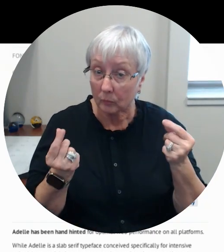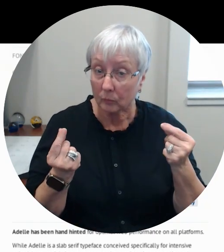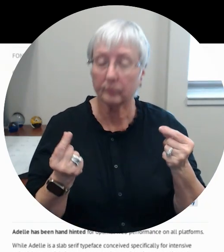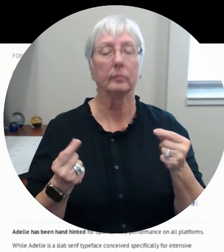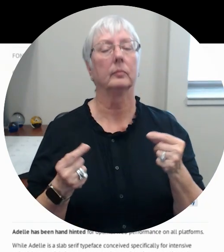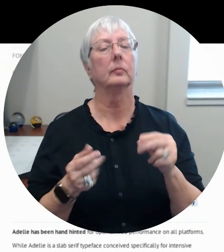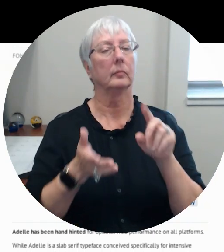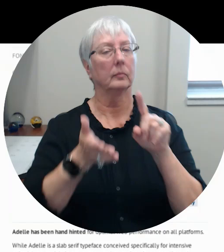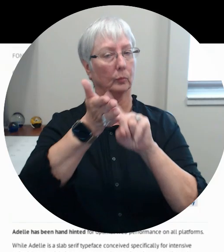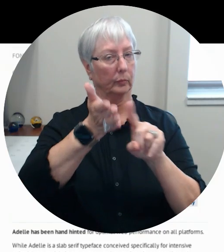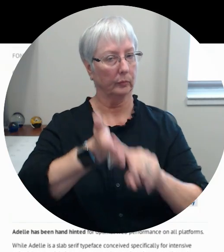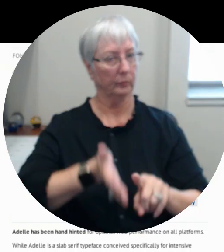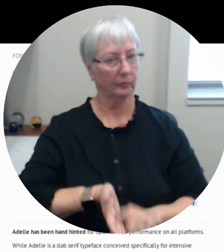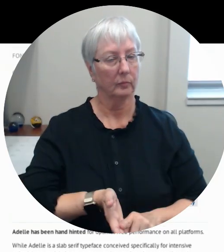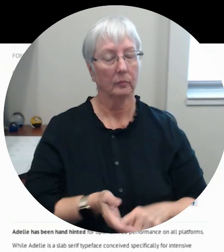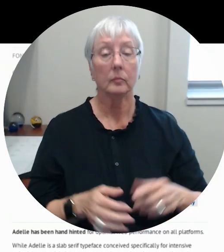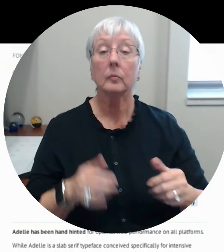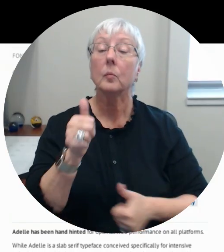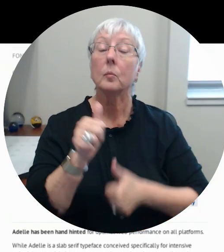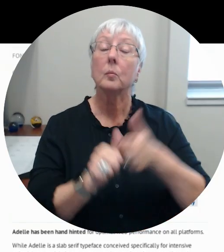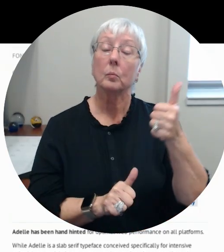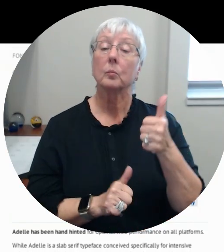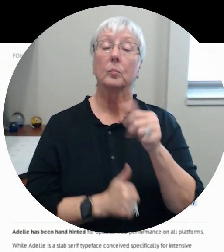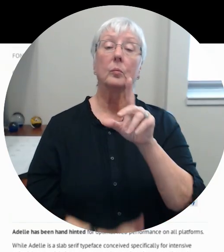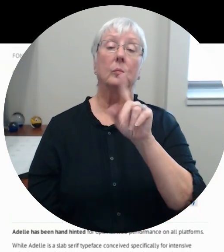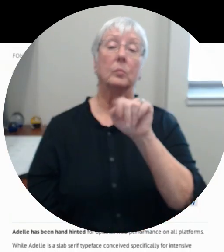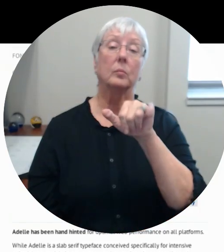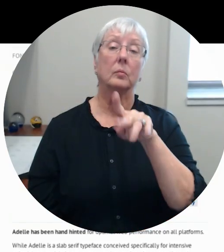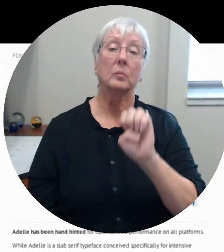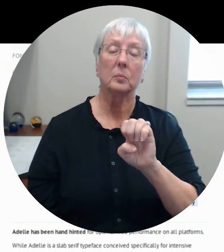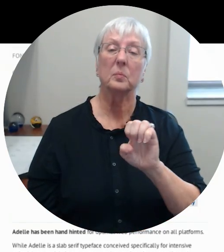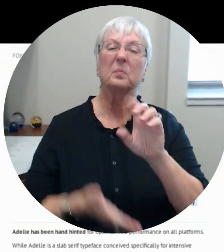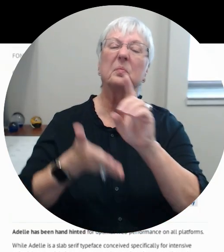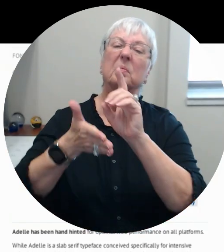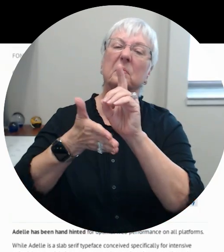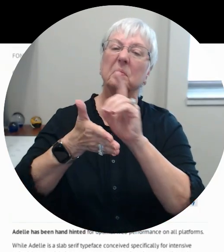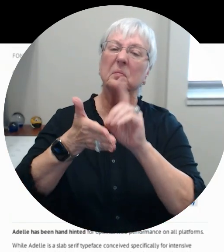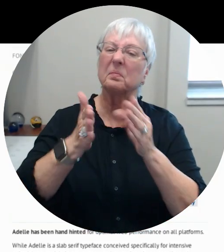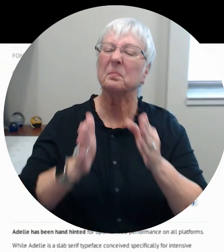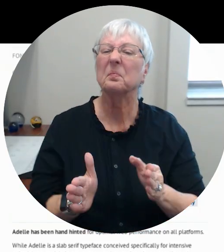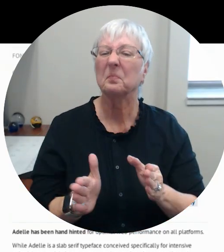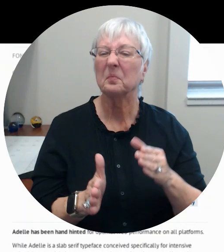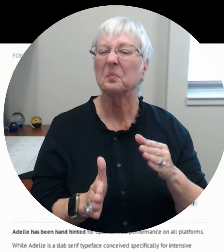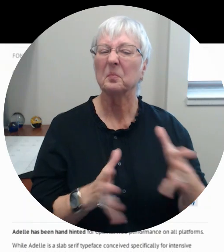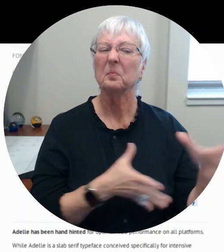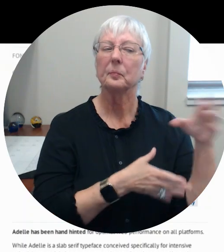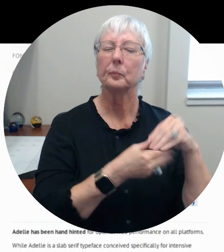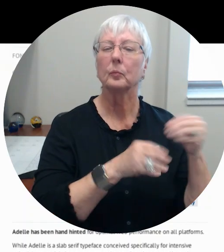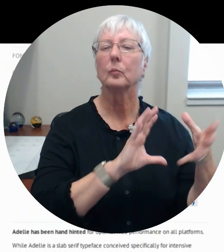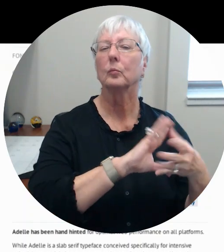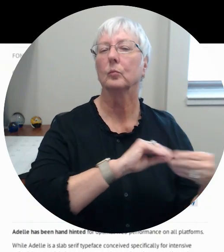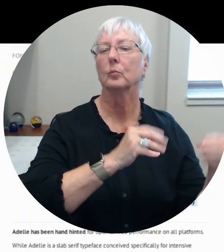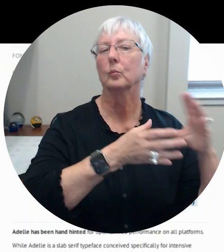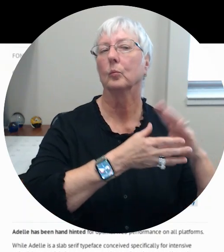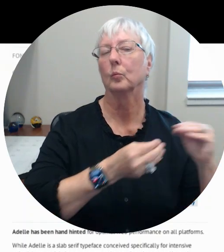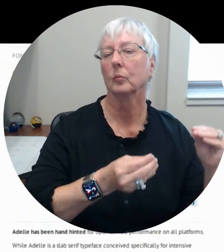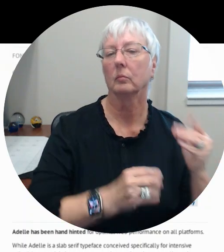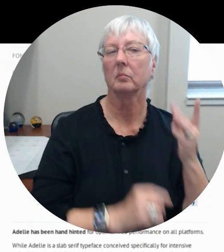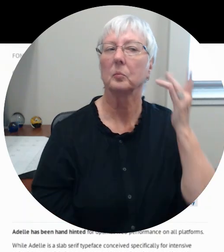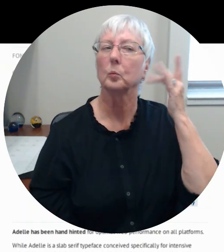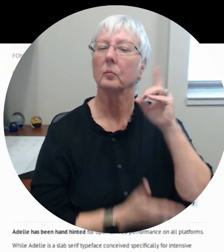research. Luckily, most type designers like to include the story behind the typeface and why they designed it and what problem they were trying to solve with